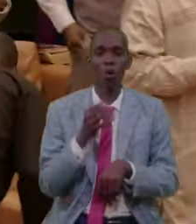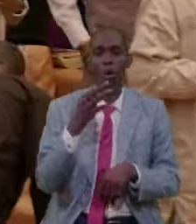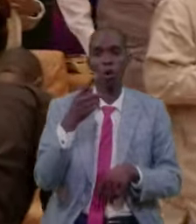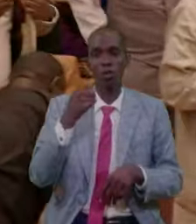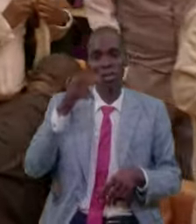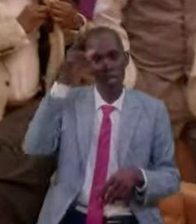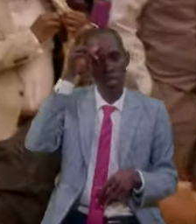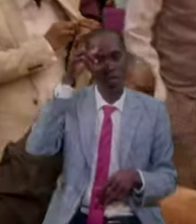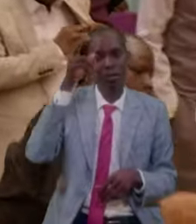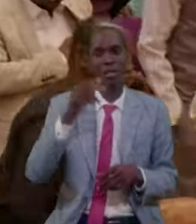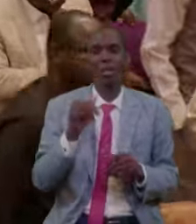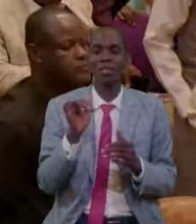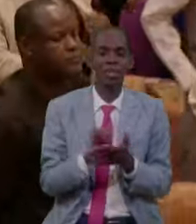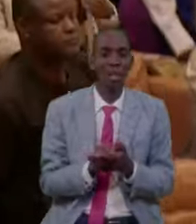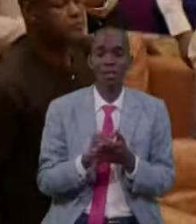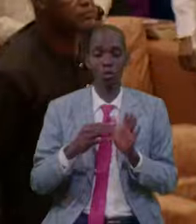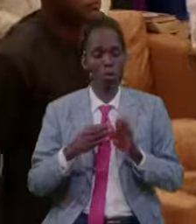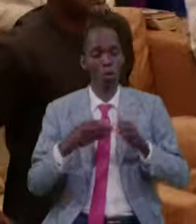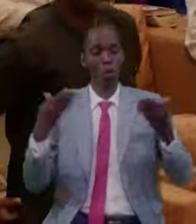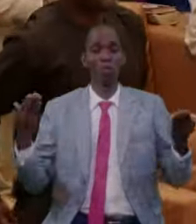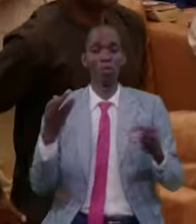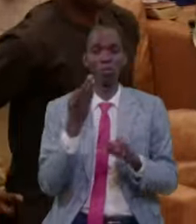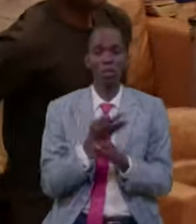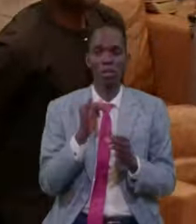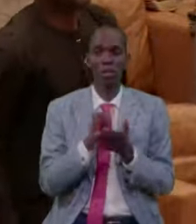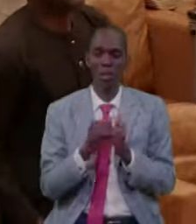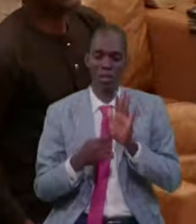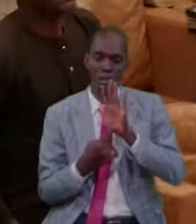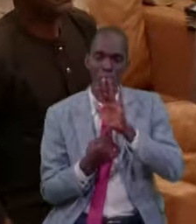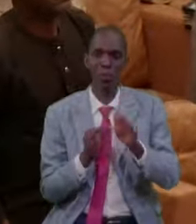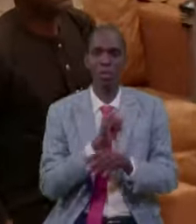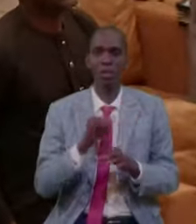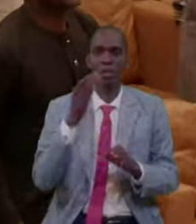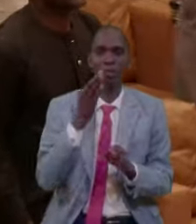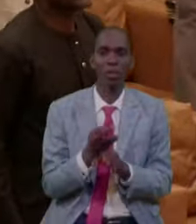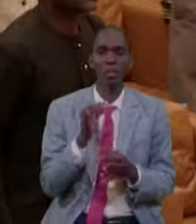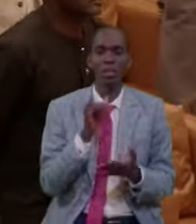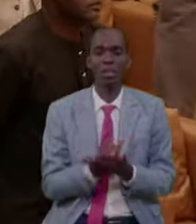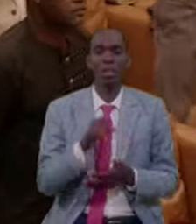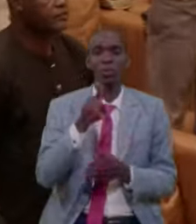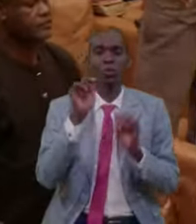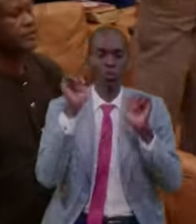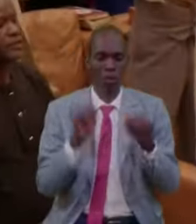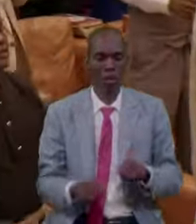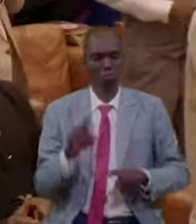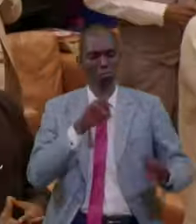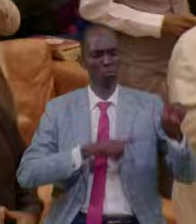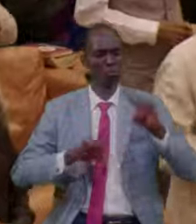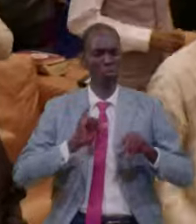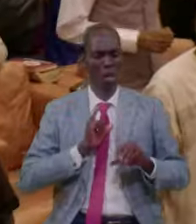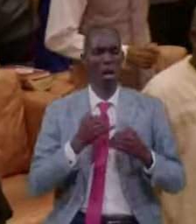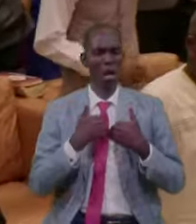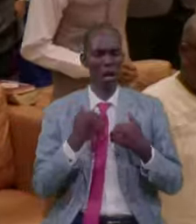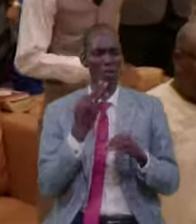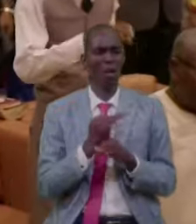devil. Explicit faith, expressive faith, that you can say, I have faith. I don't have